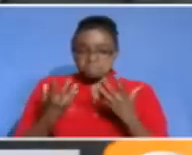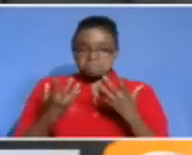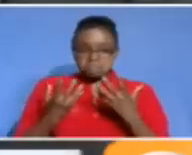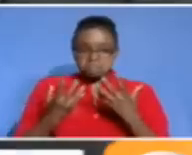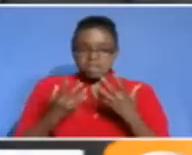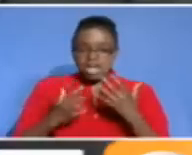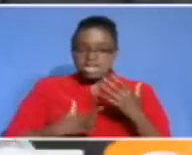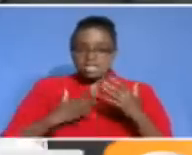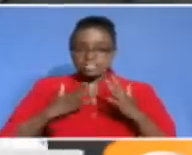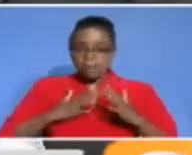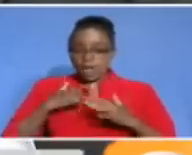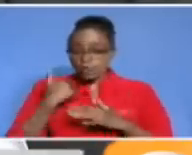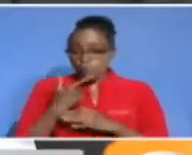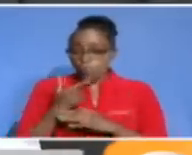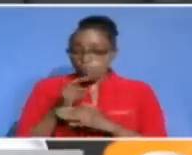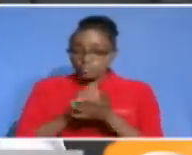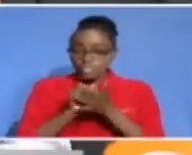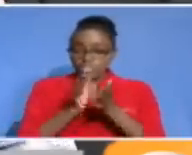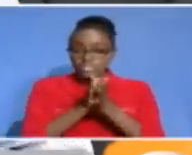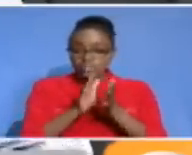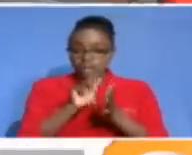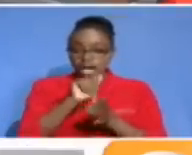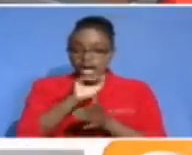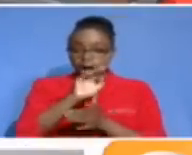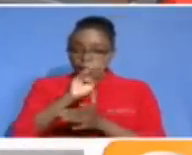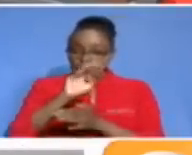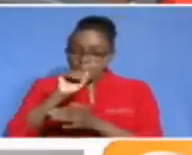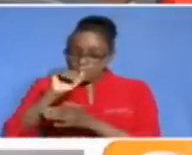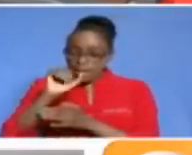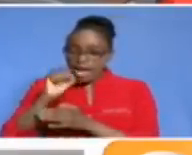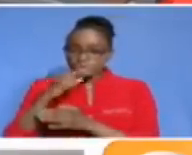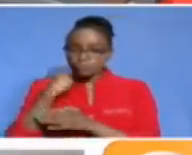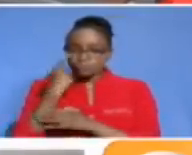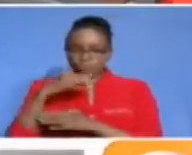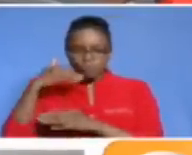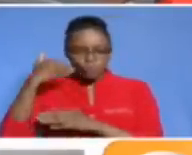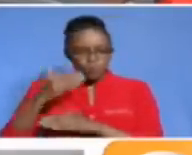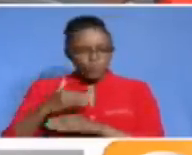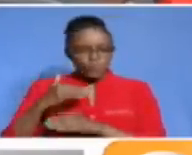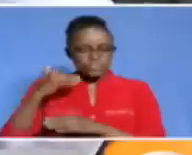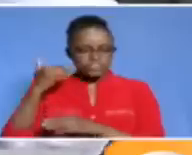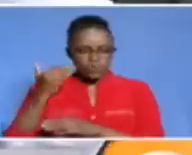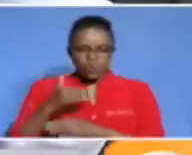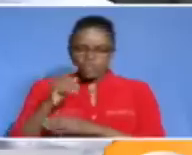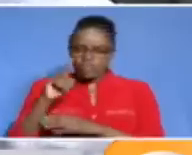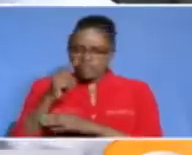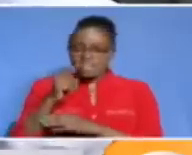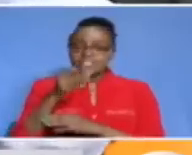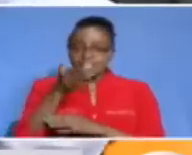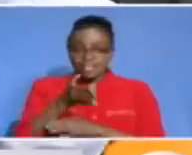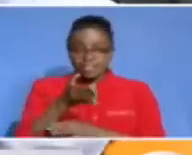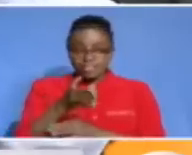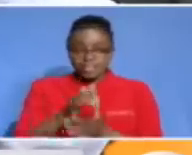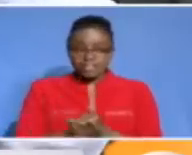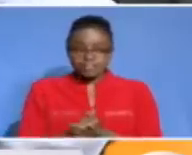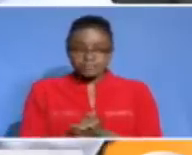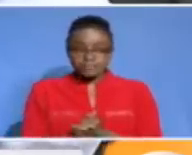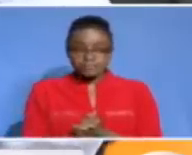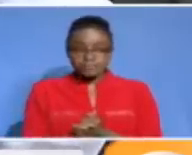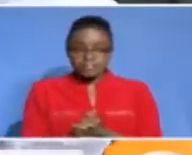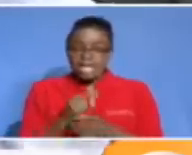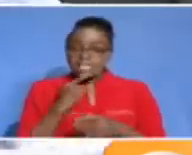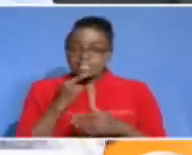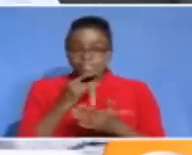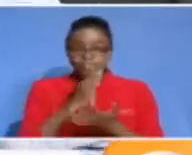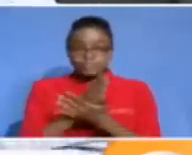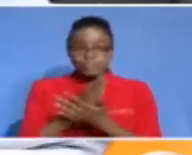My guest, Secretary General of Kenya Red Cross, Abbas Gullet, the man who is always, always first on the scene. And I tell you,